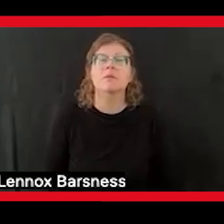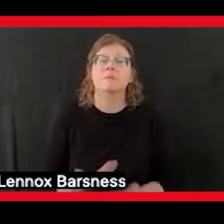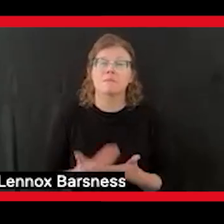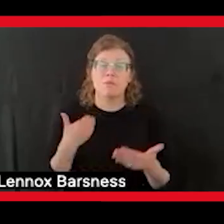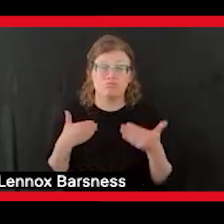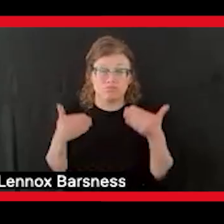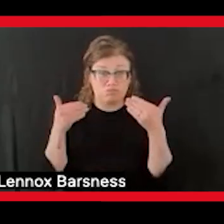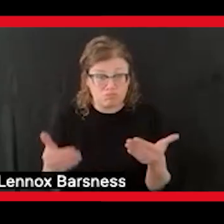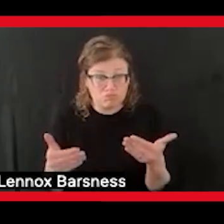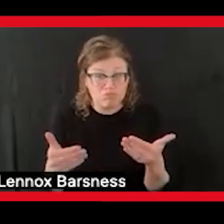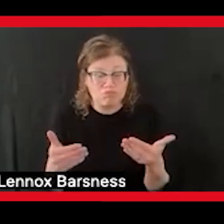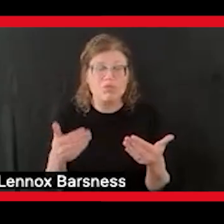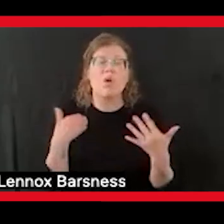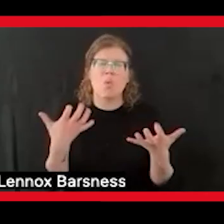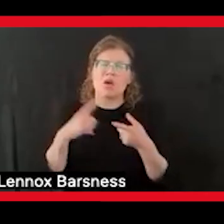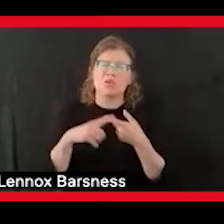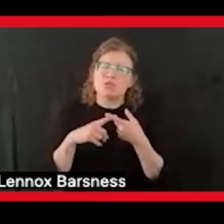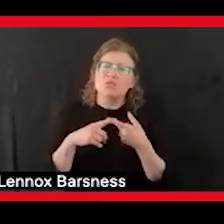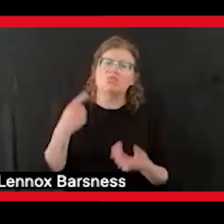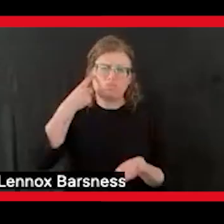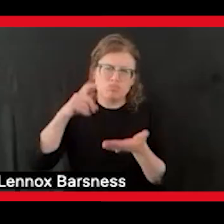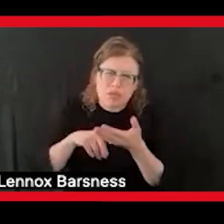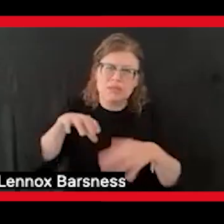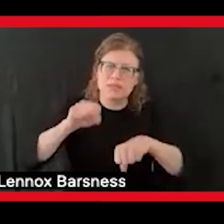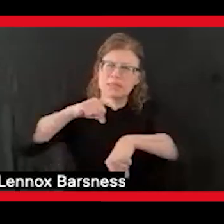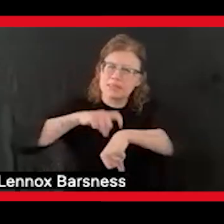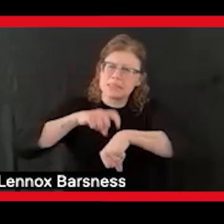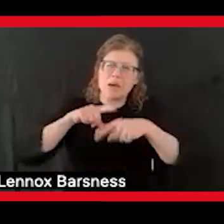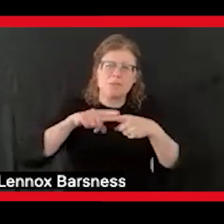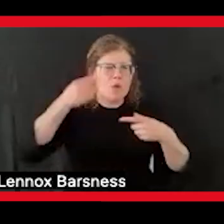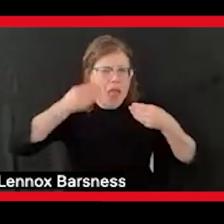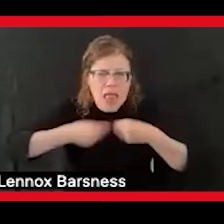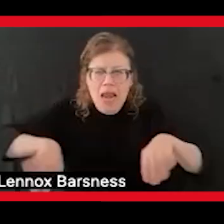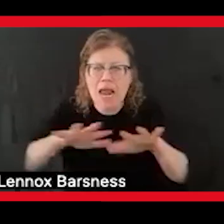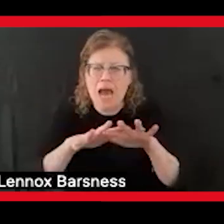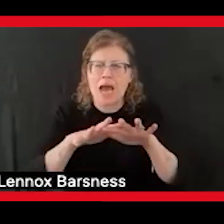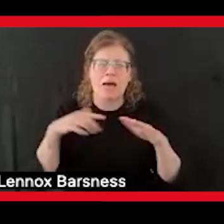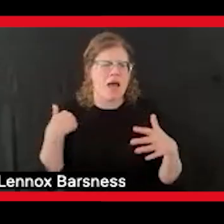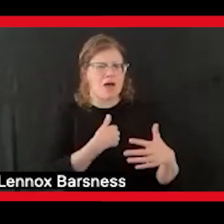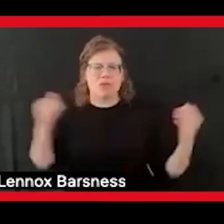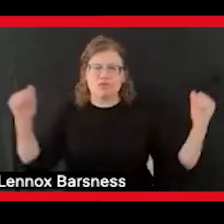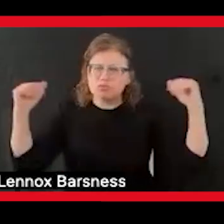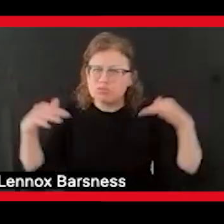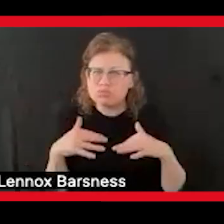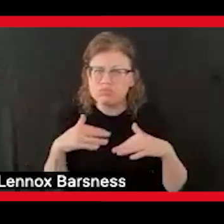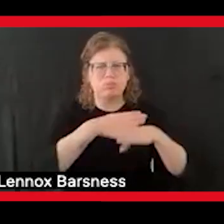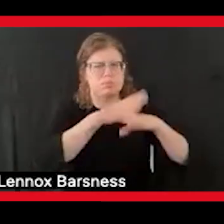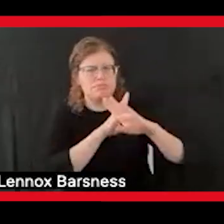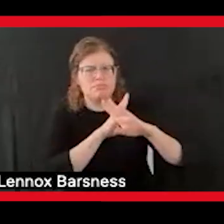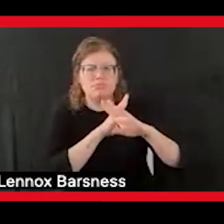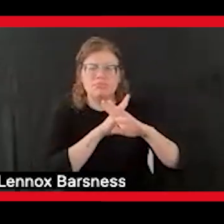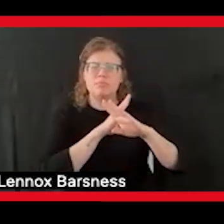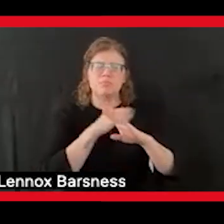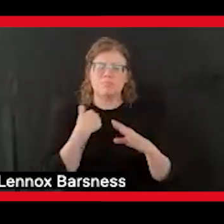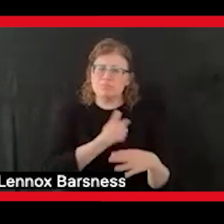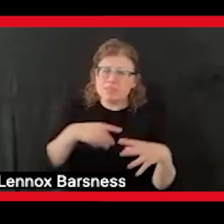gather to host this information session and on which we continue to do our work. We acknowledge that